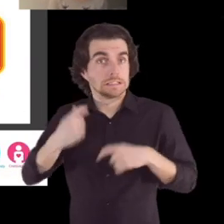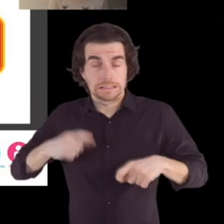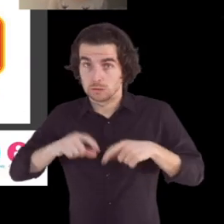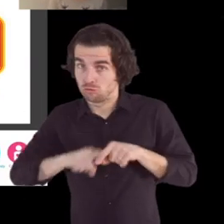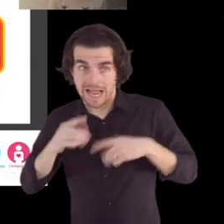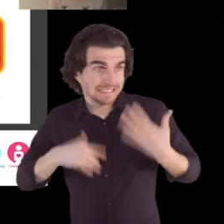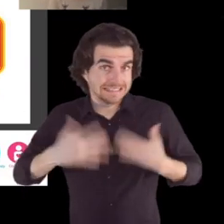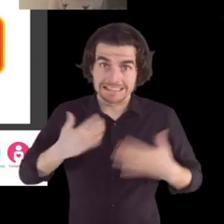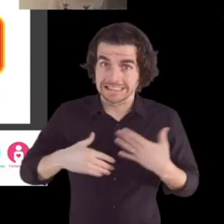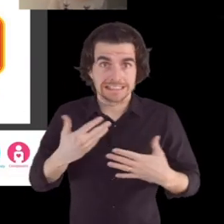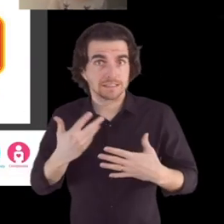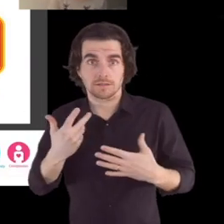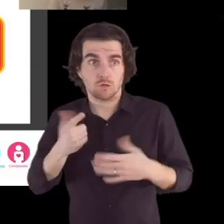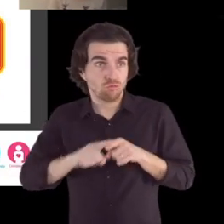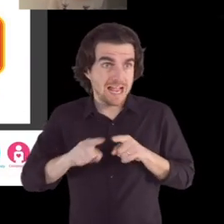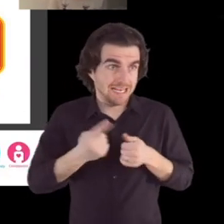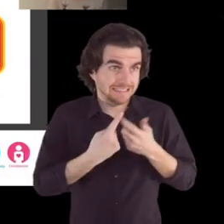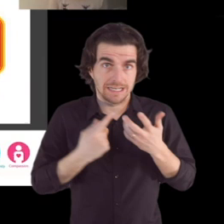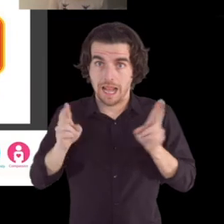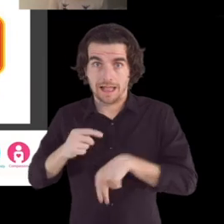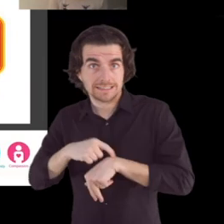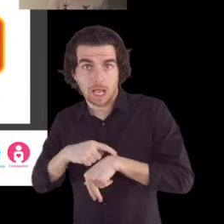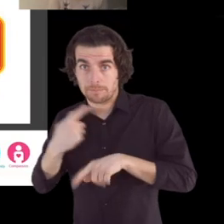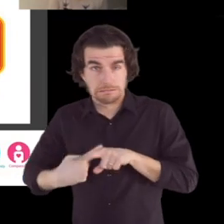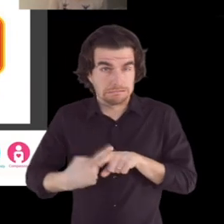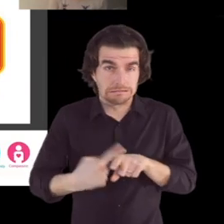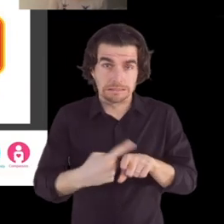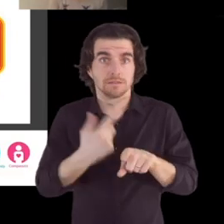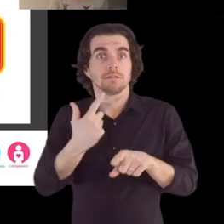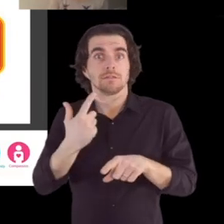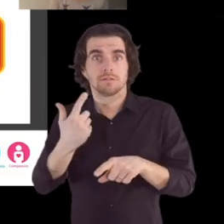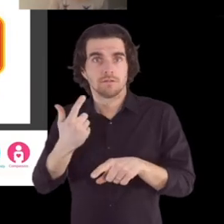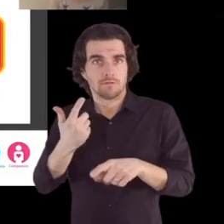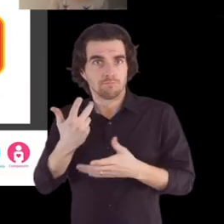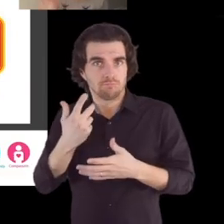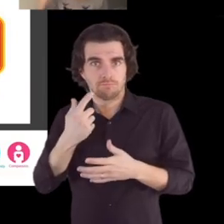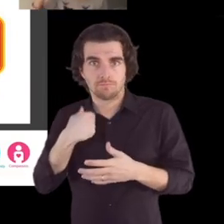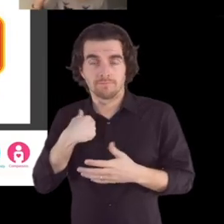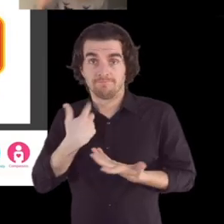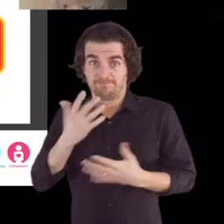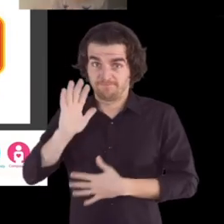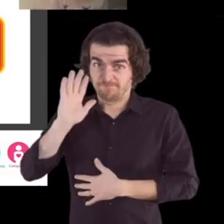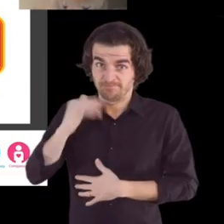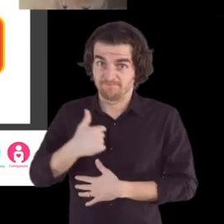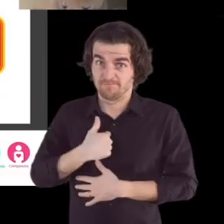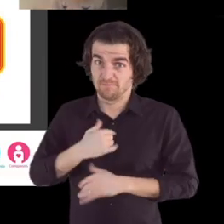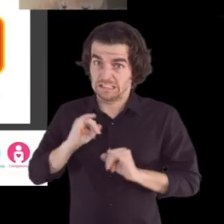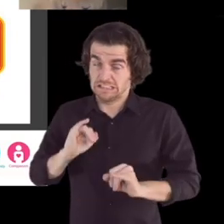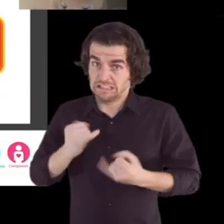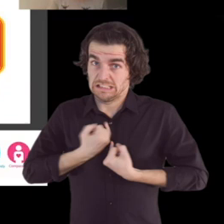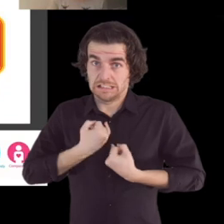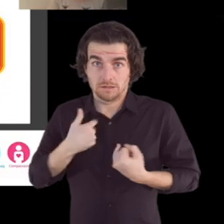keep going and doing too much or less time. You know, you can avoid things and put things off. I'll hold my hand up and say I'm guilty of